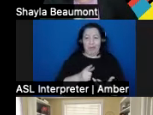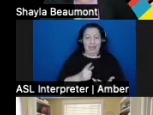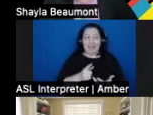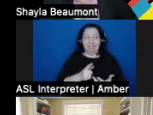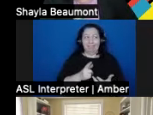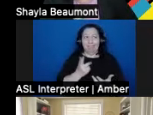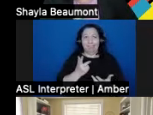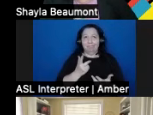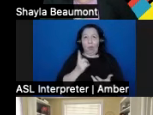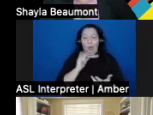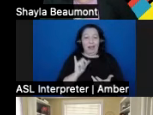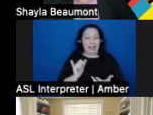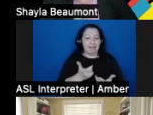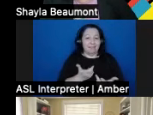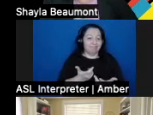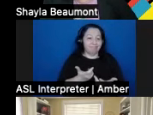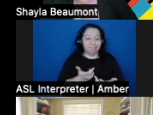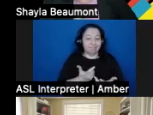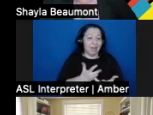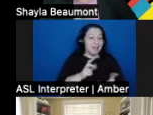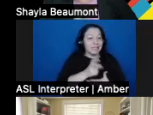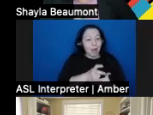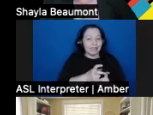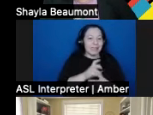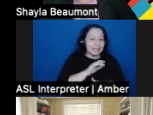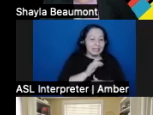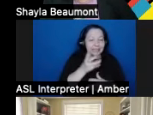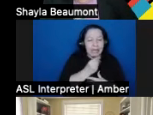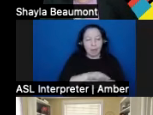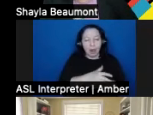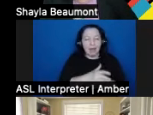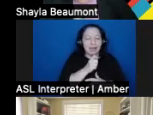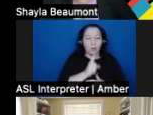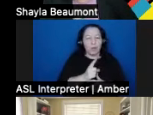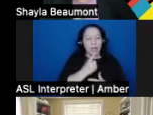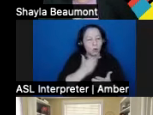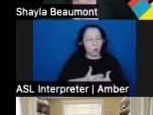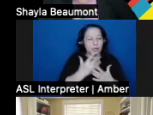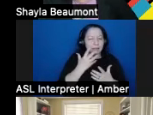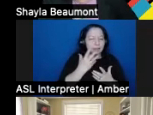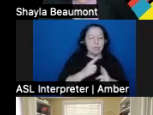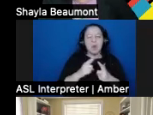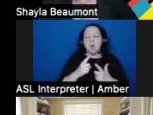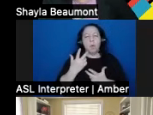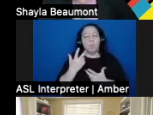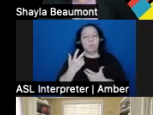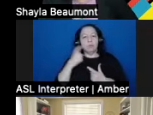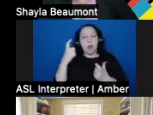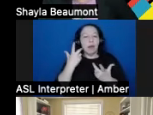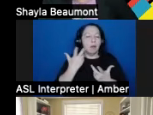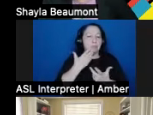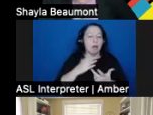just restless sleep to things like night terrors to, all different kinds of things to do with our sleep,